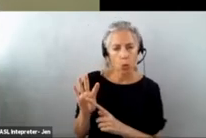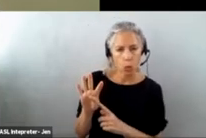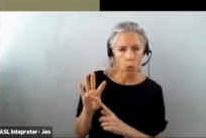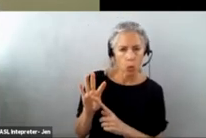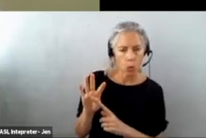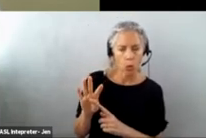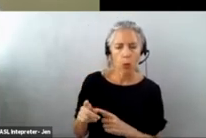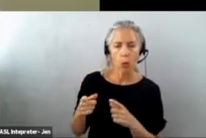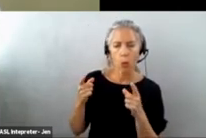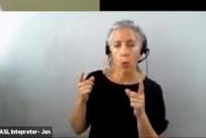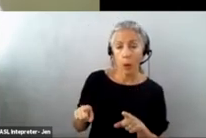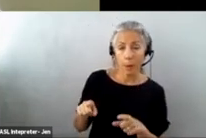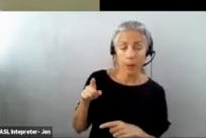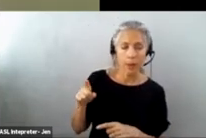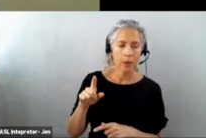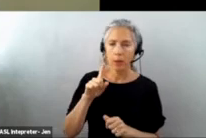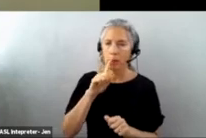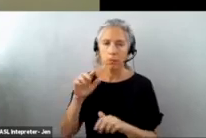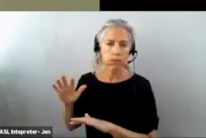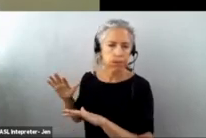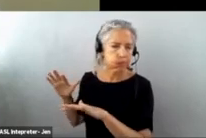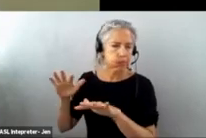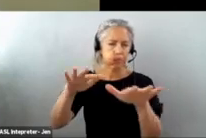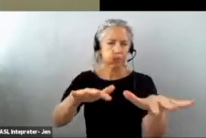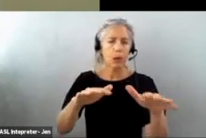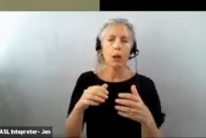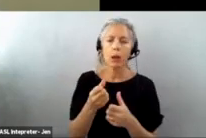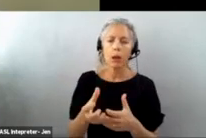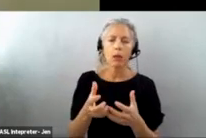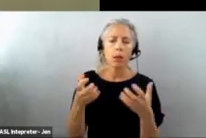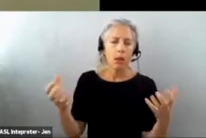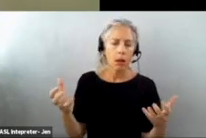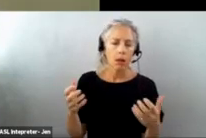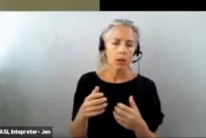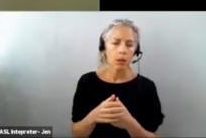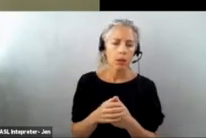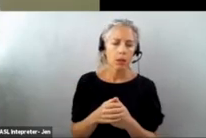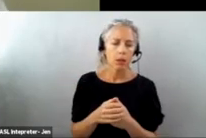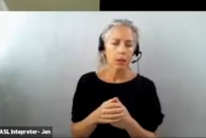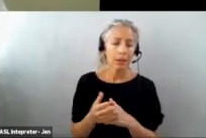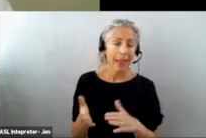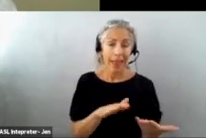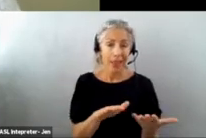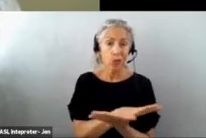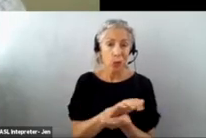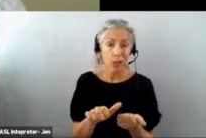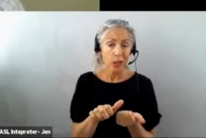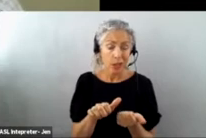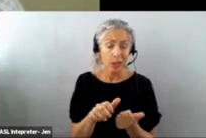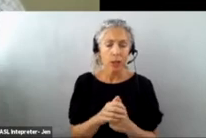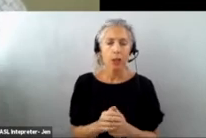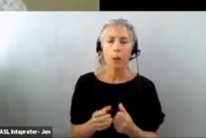happened in that event was obviously a huge tsunami, caused a lot of death, one, destruction, but